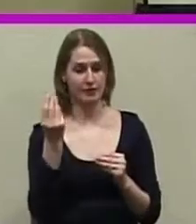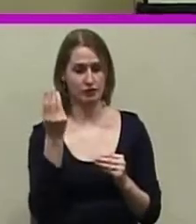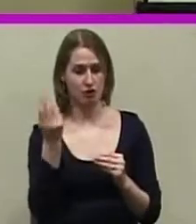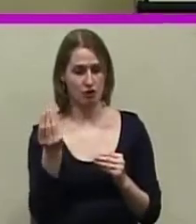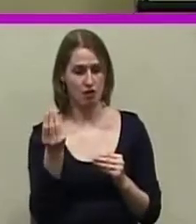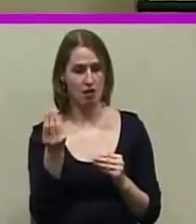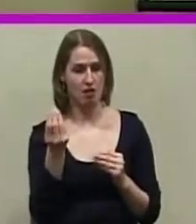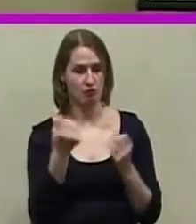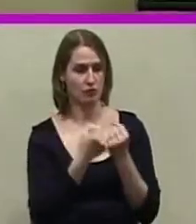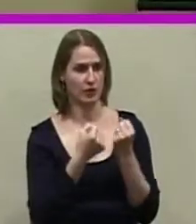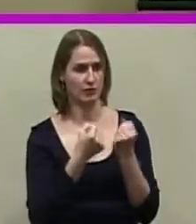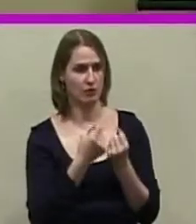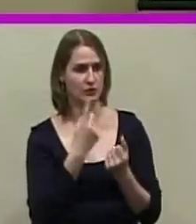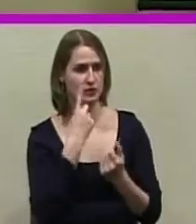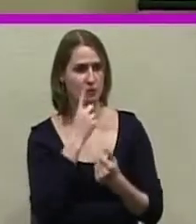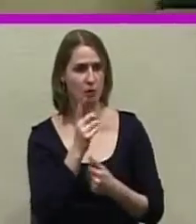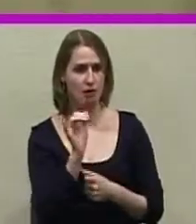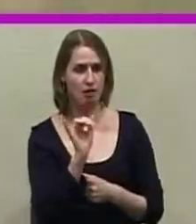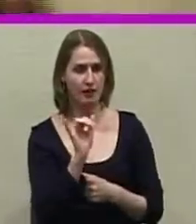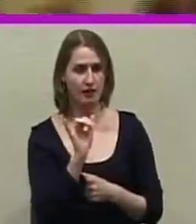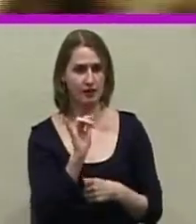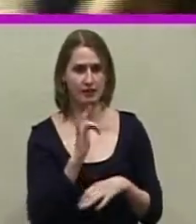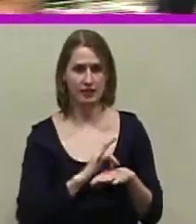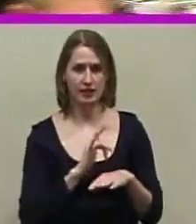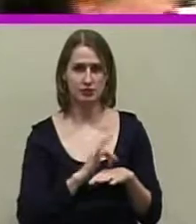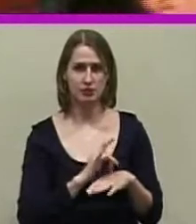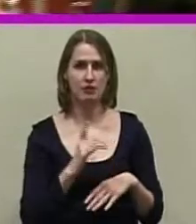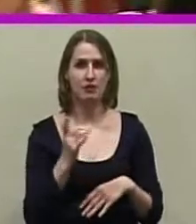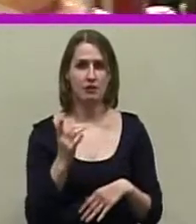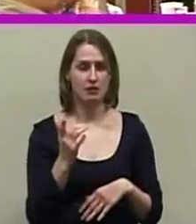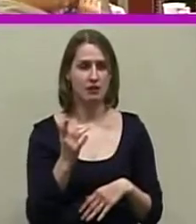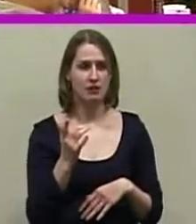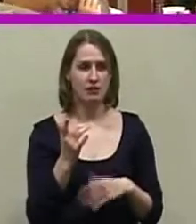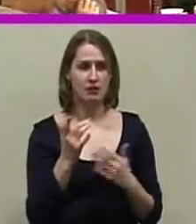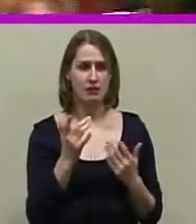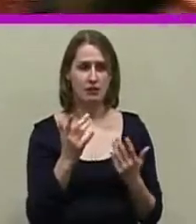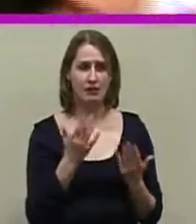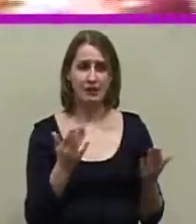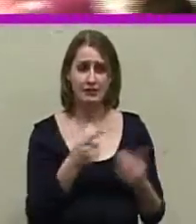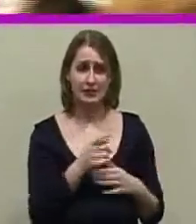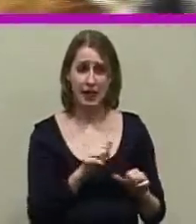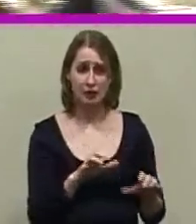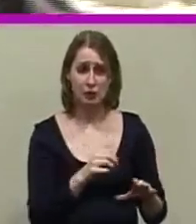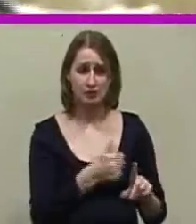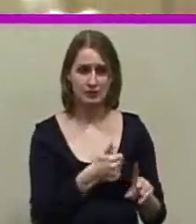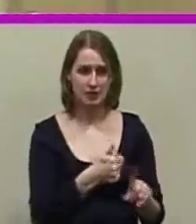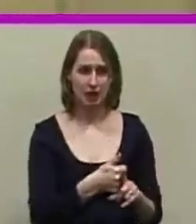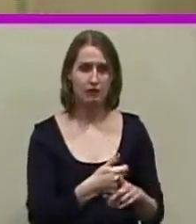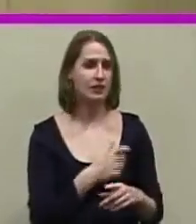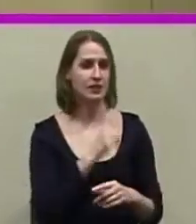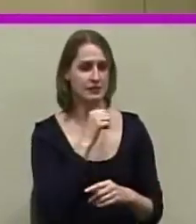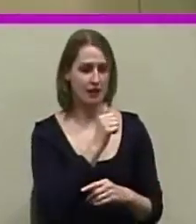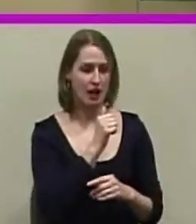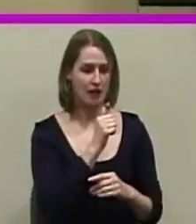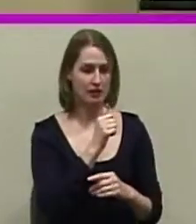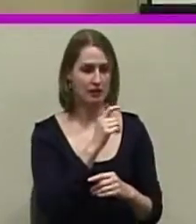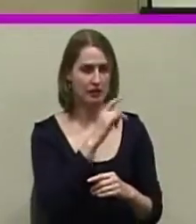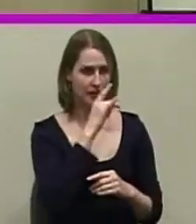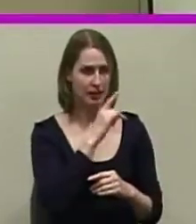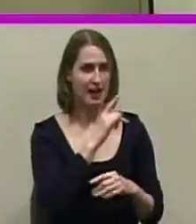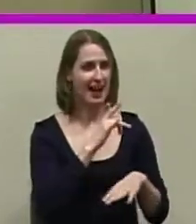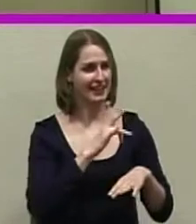far as tangibles? It sounds like they're very tangible, but things that he could purchase himself. Yeah, it doesn't look like this is going to be a kid who tangible reinforcers is